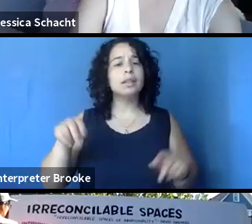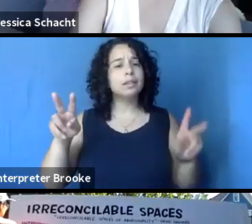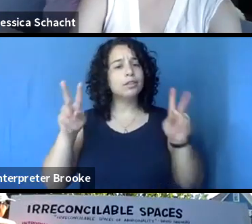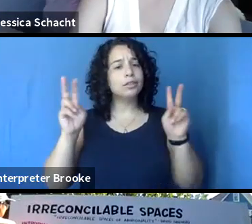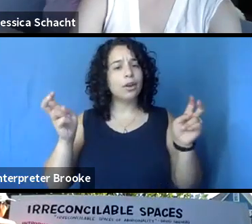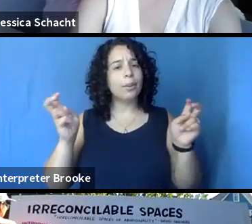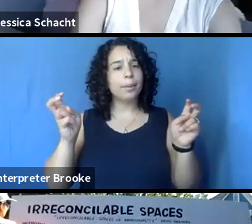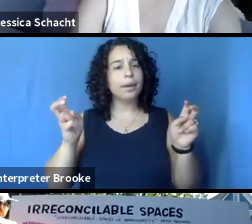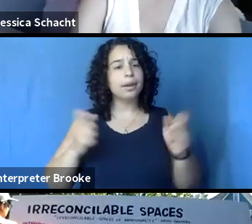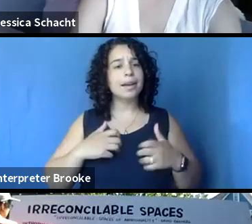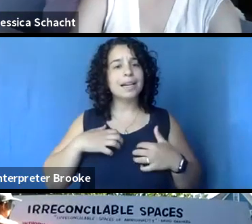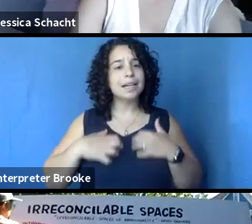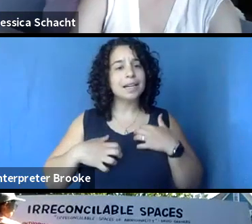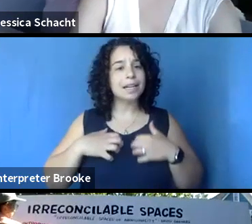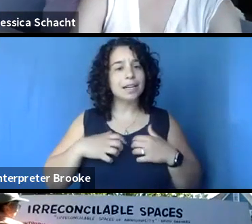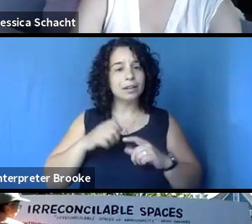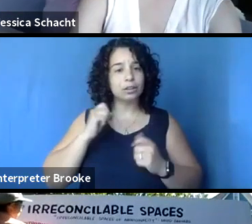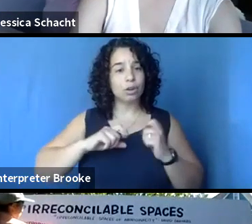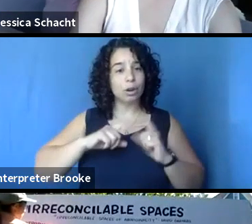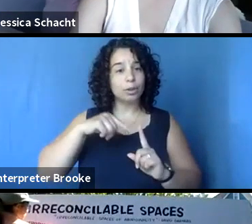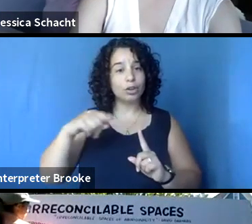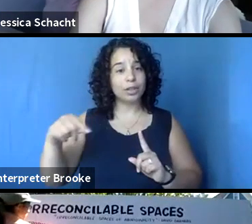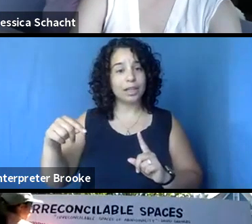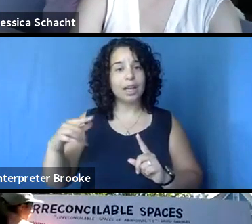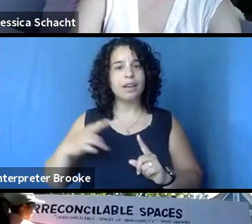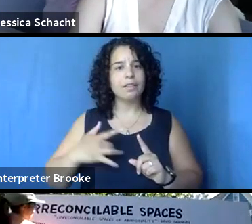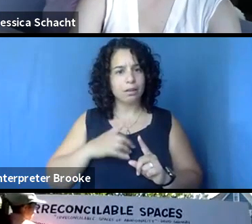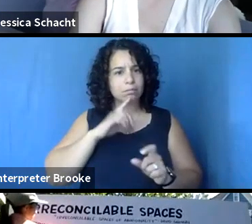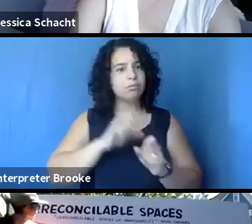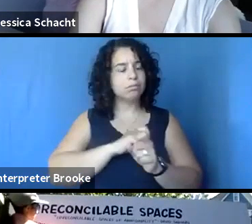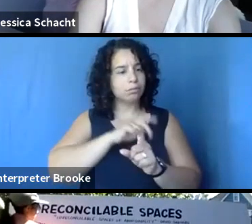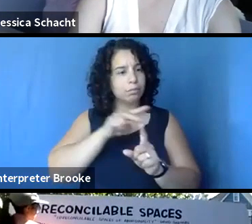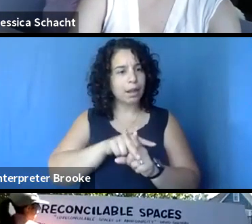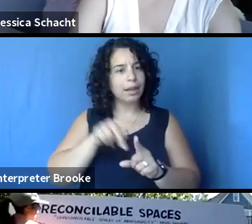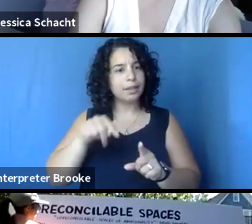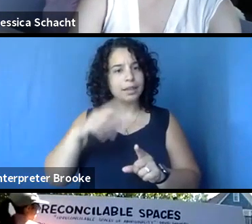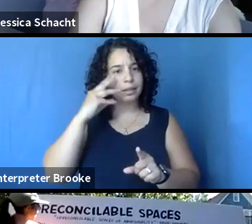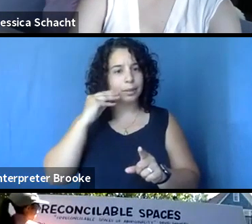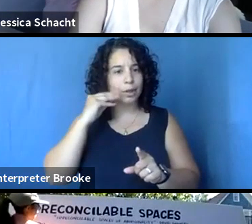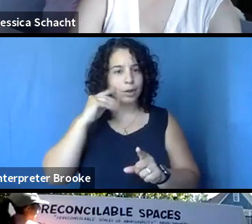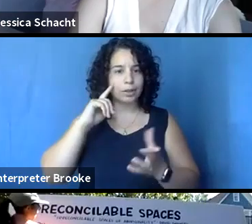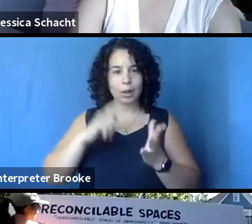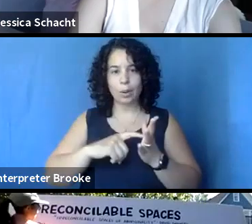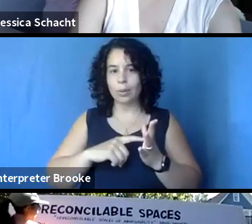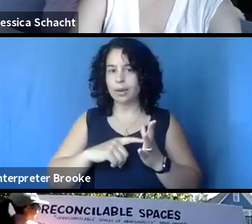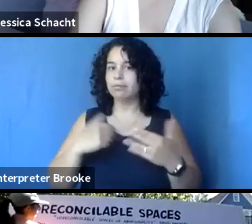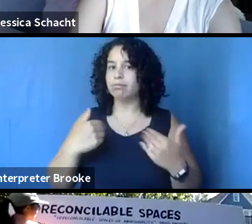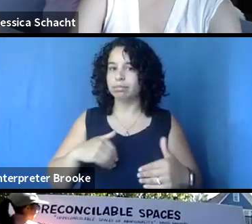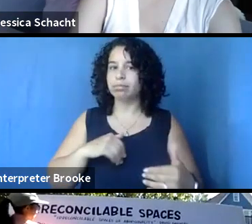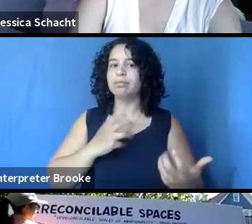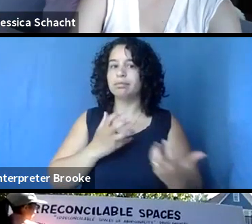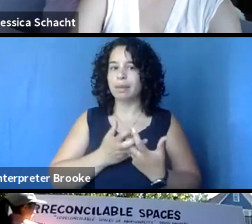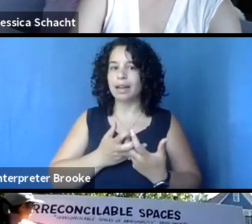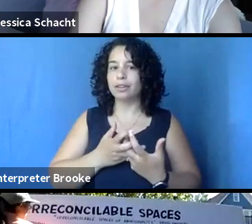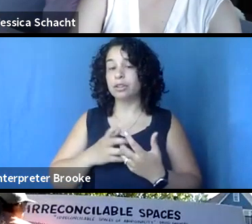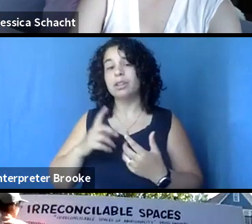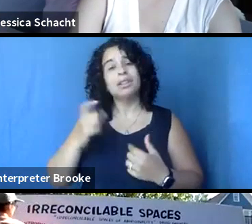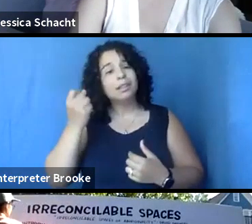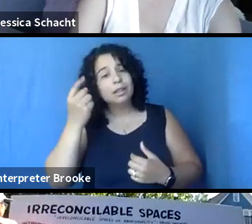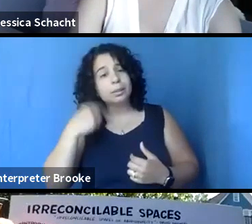places that I have done that. And it's an experience that I've had since I was a kid. It puts me in hospital quite a